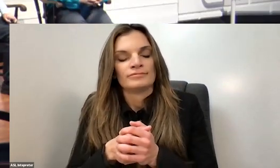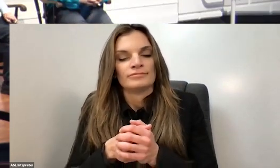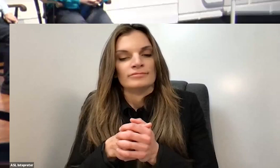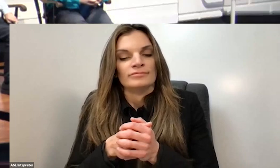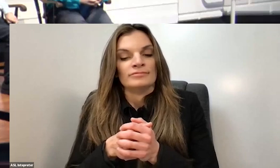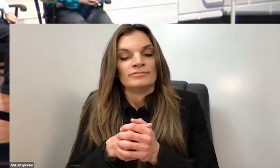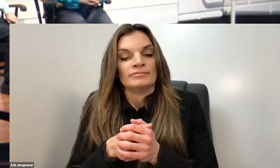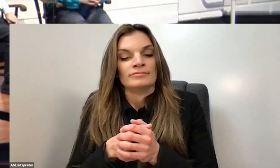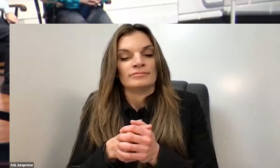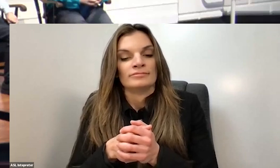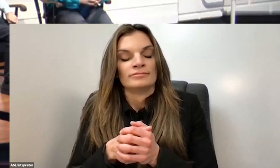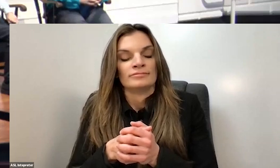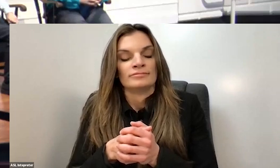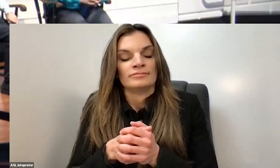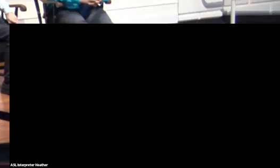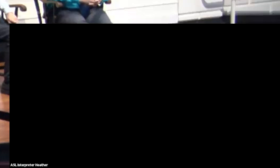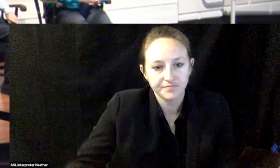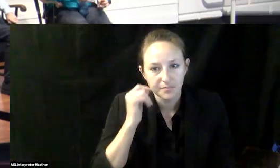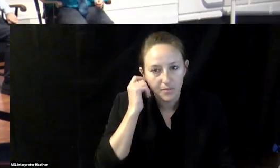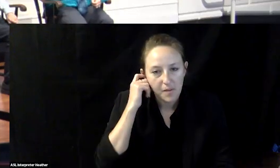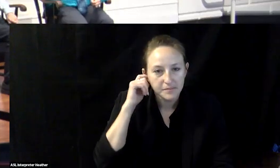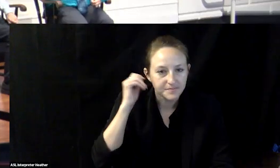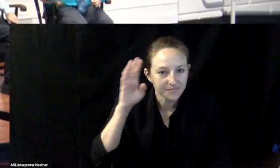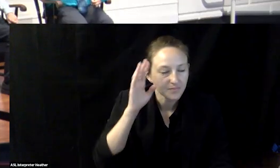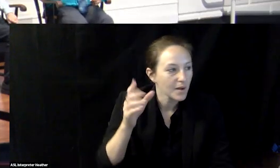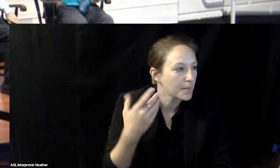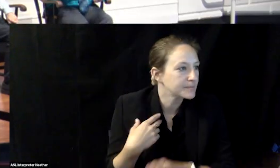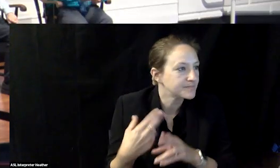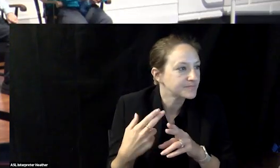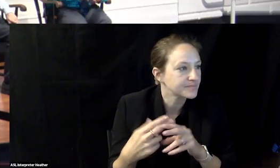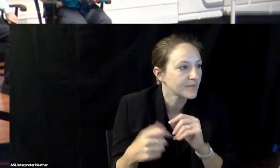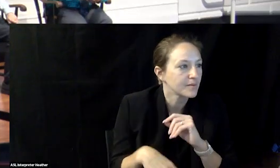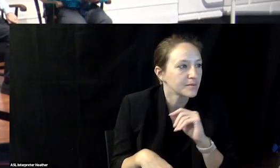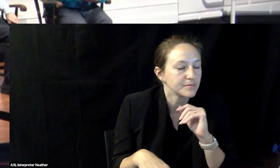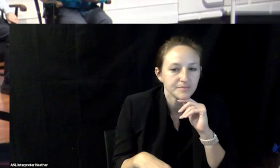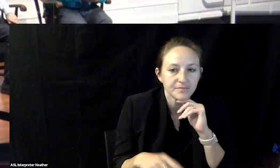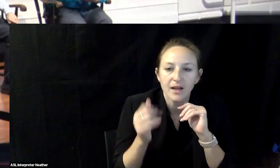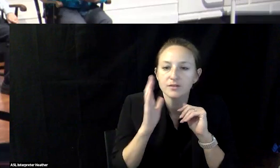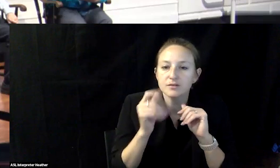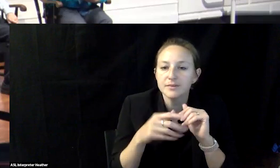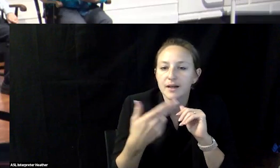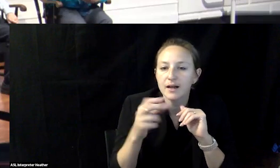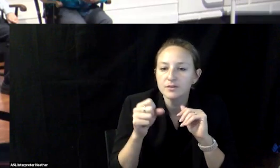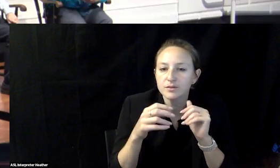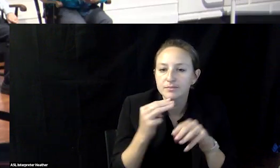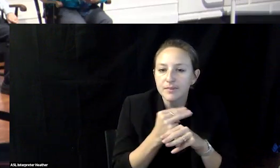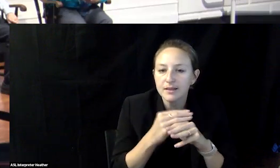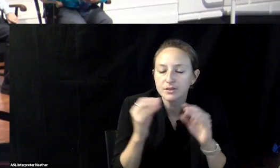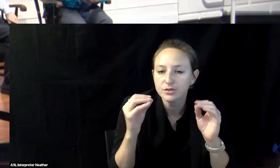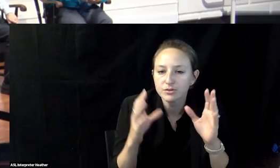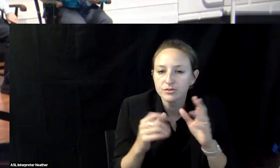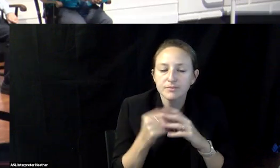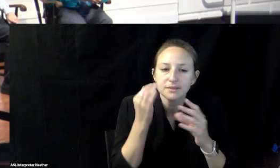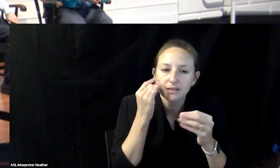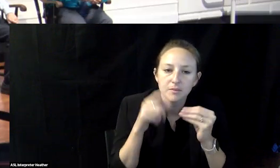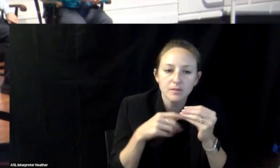build, like, accessible sites is personal. I used to be a high school math teacher, so I'm thinking about, you know, my student who was colorblind